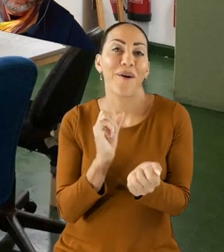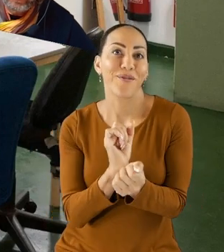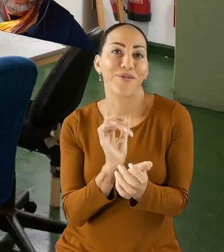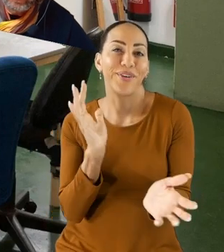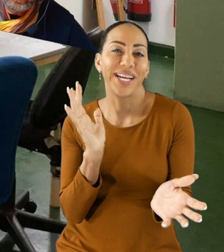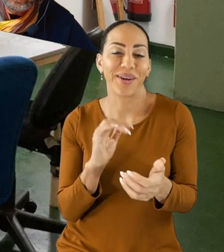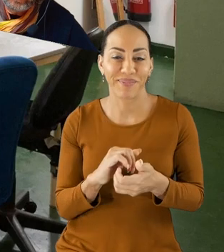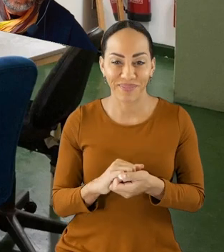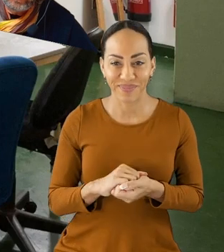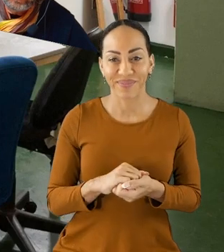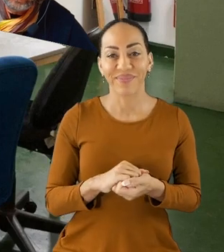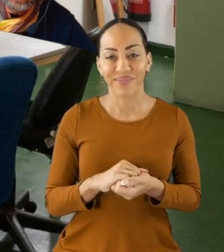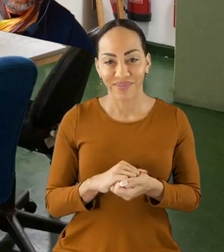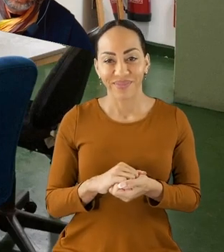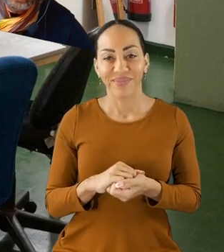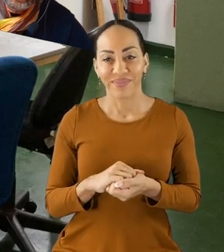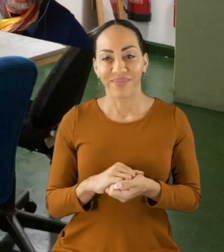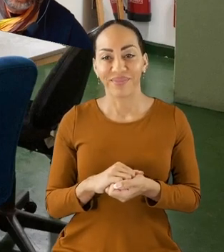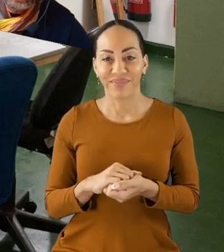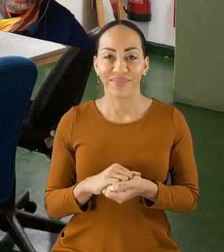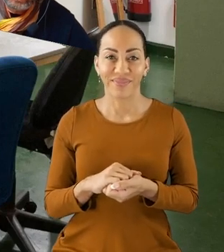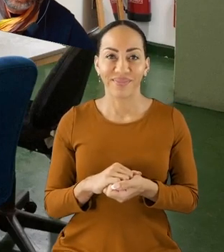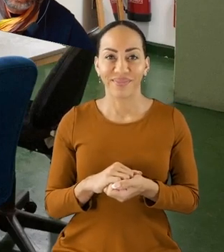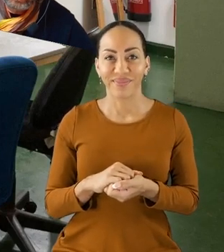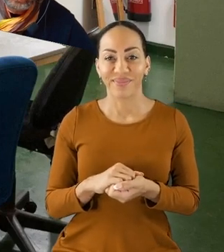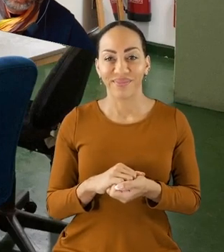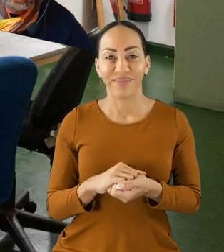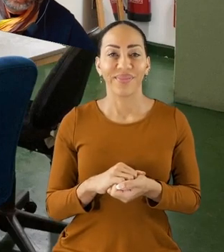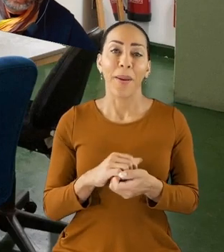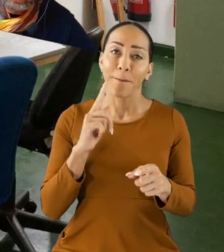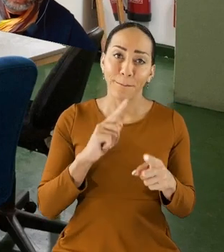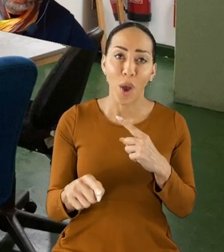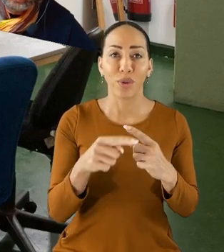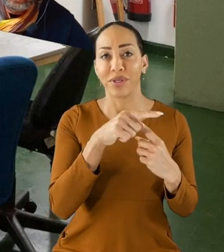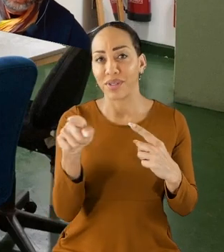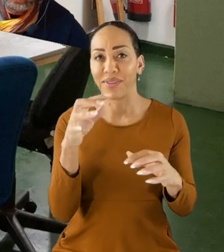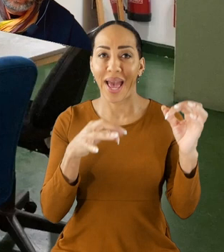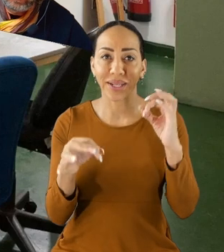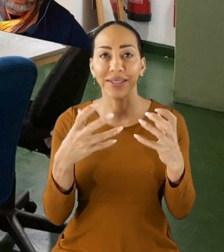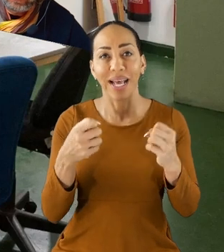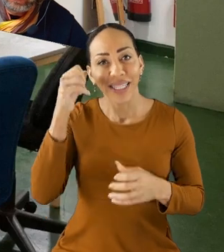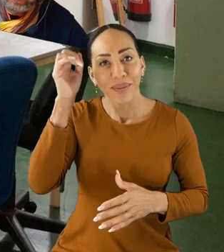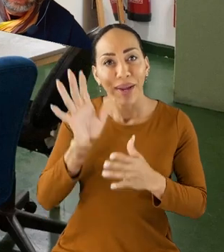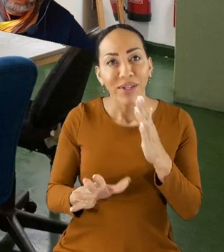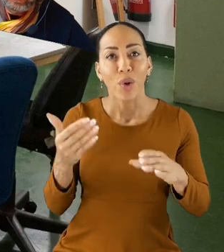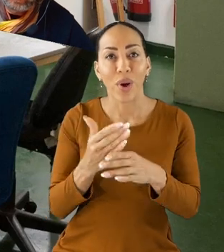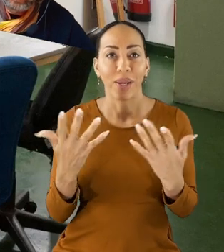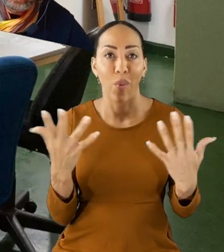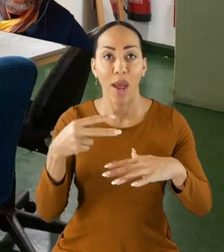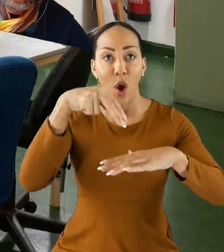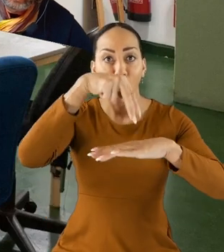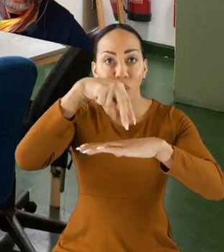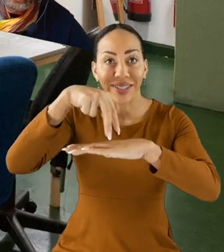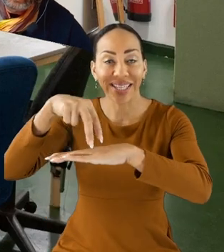that came about. Whereas, they'd all worked pretty much, on stage and so